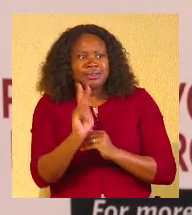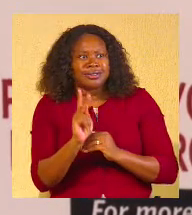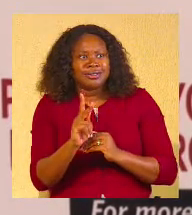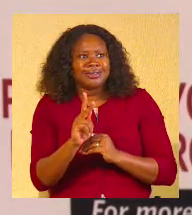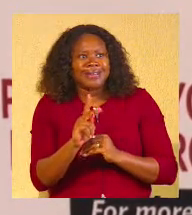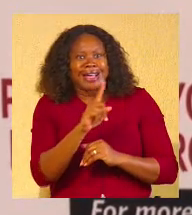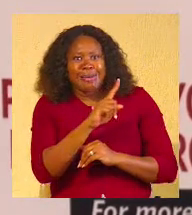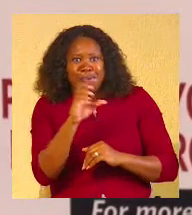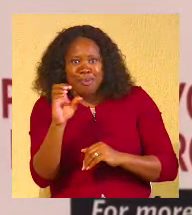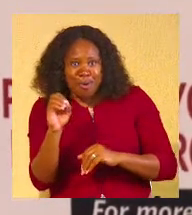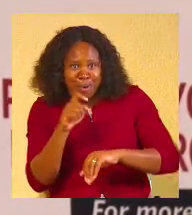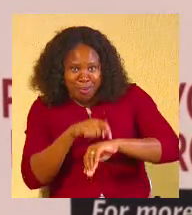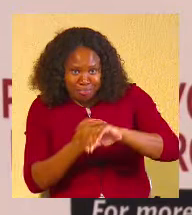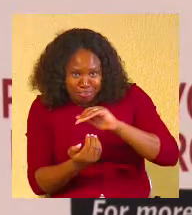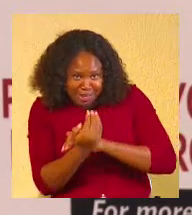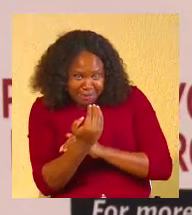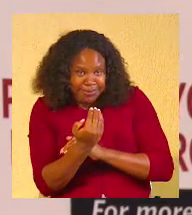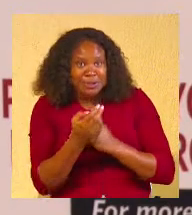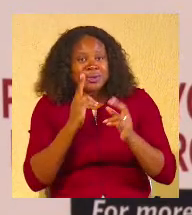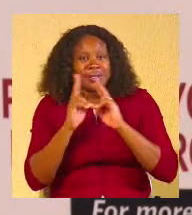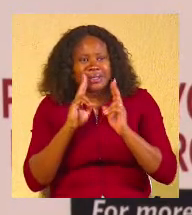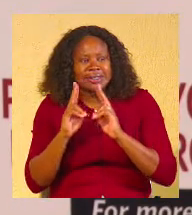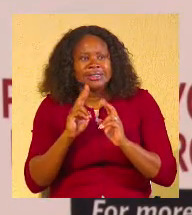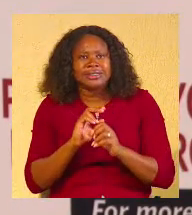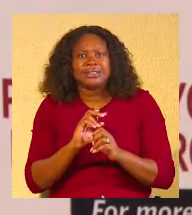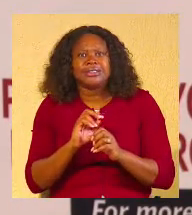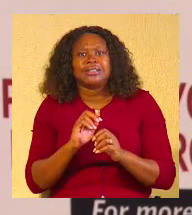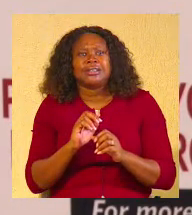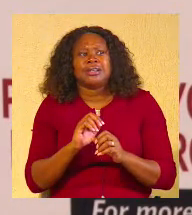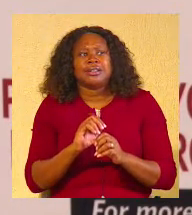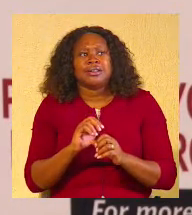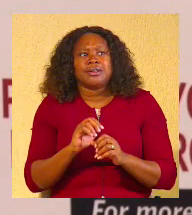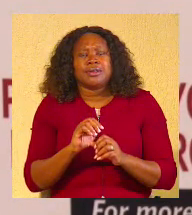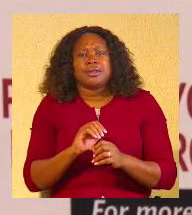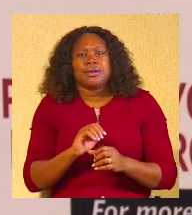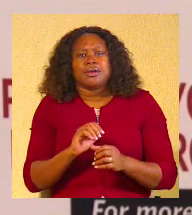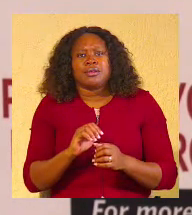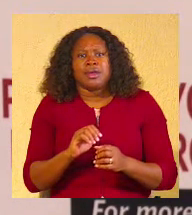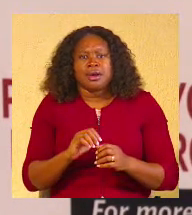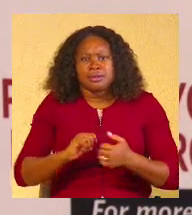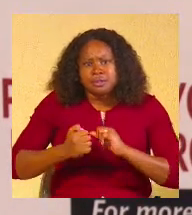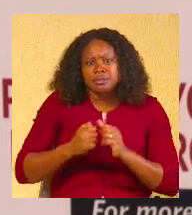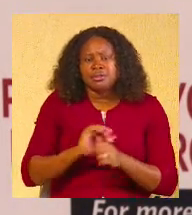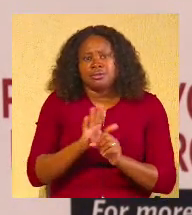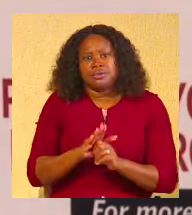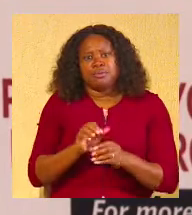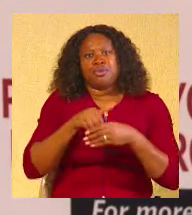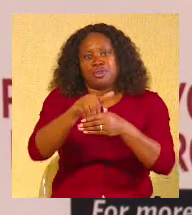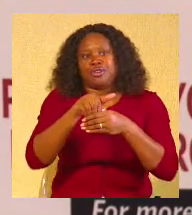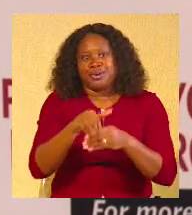10 a.m. as we discuss the impact of COVID-19 on the transportation sector. Thank you.